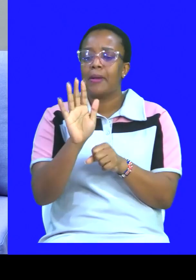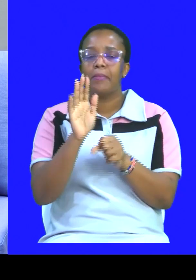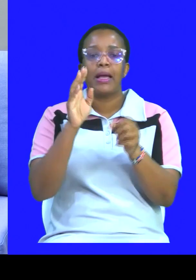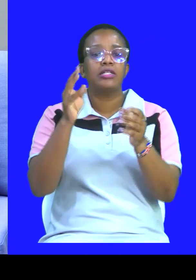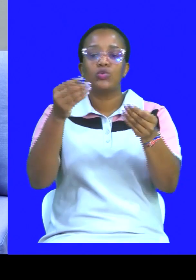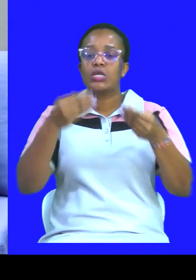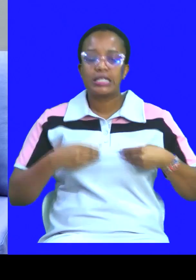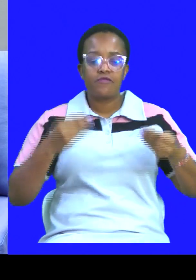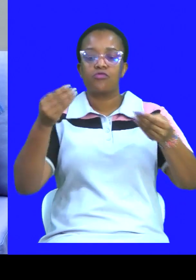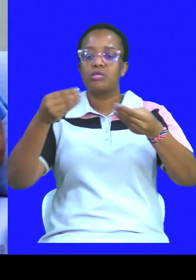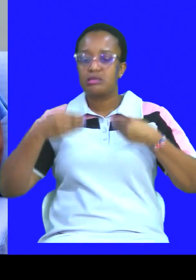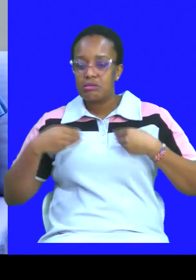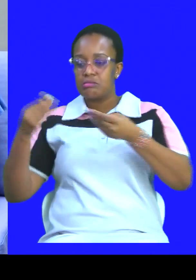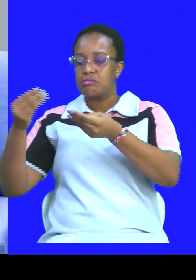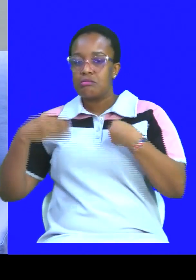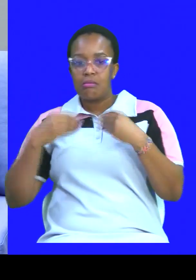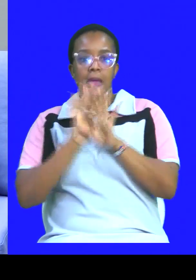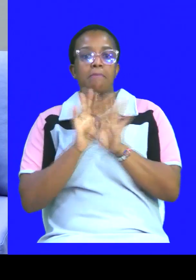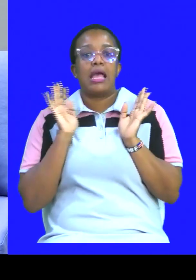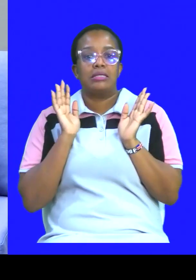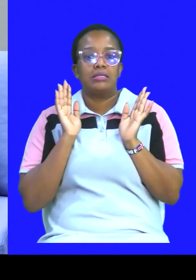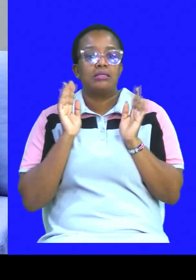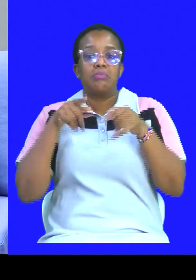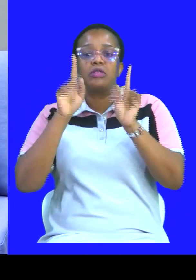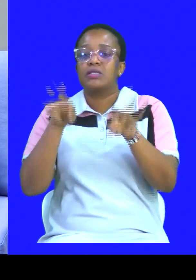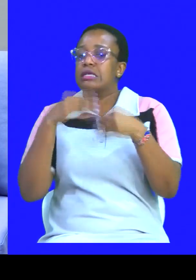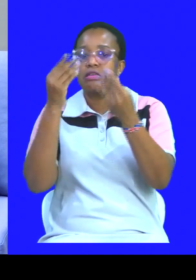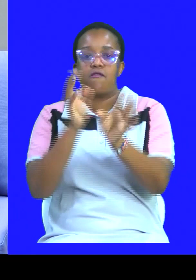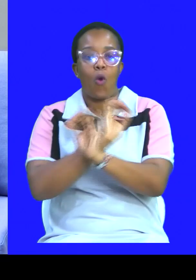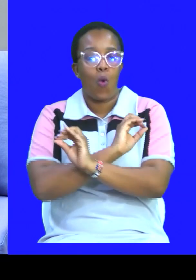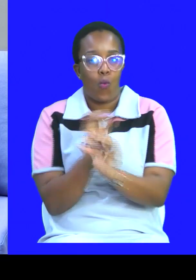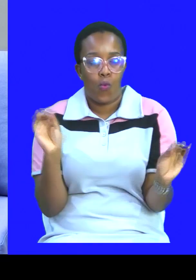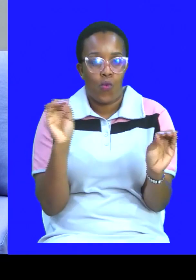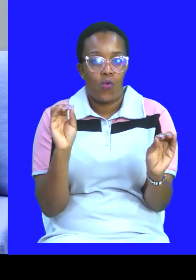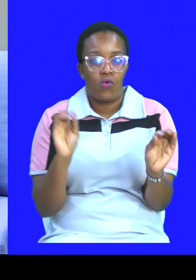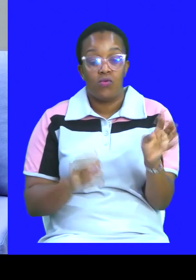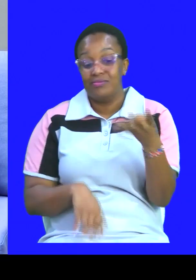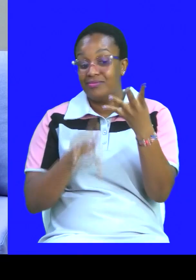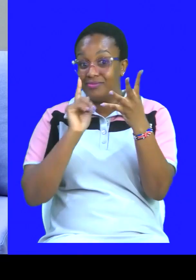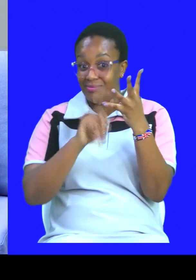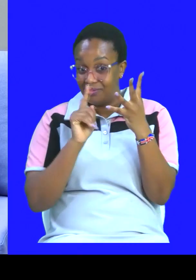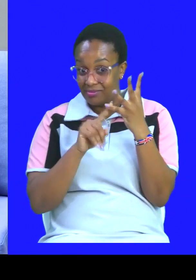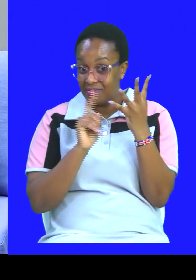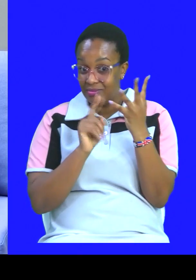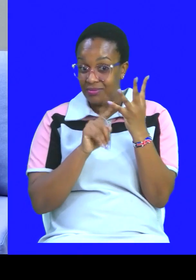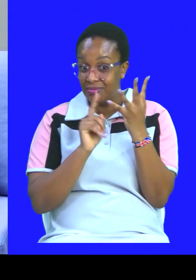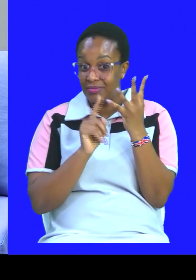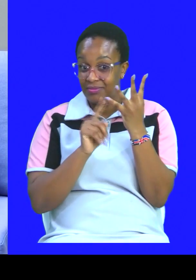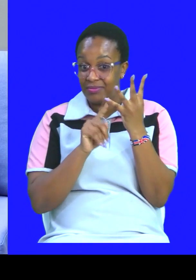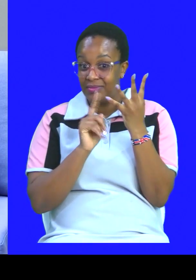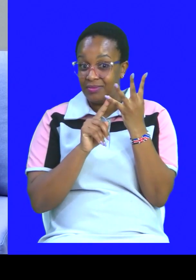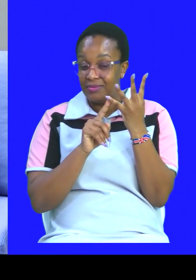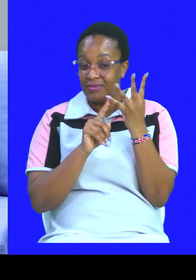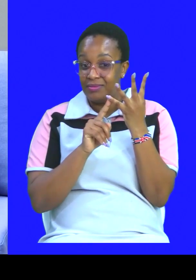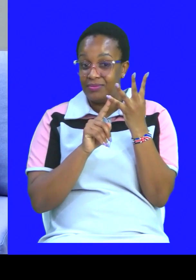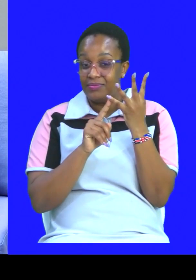not givers. Yeah. And then the last thing I can say is